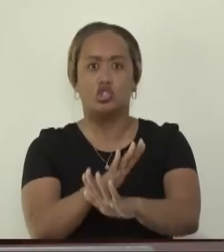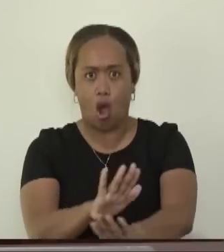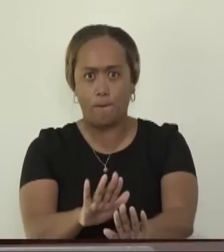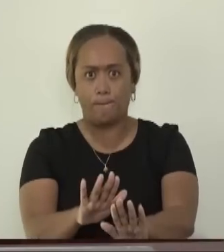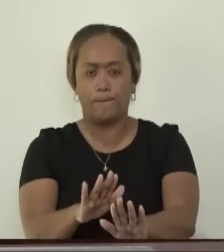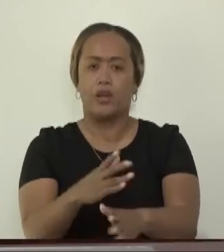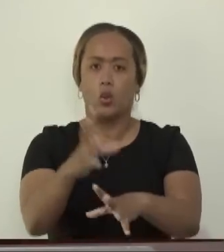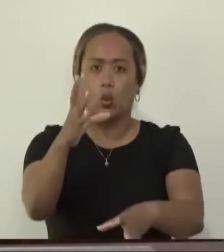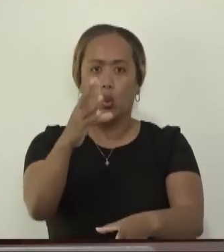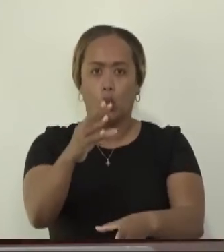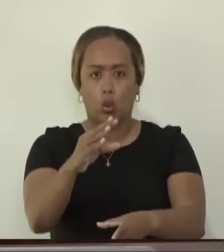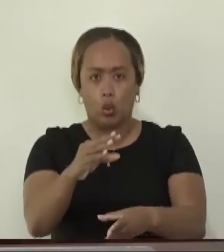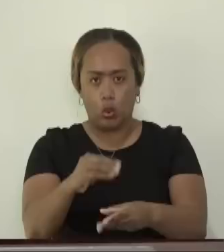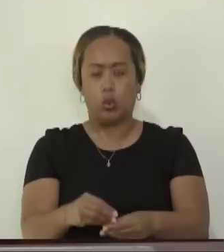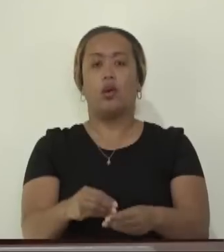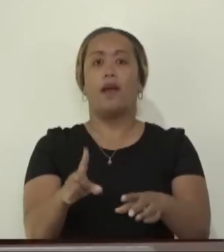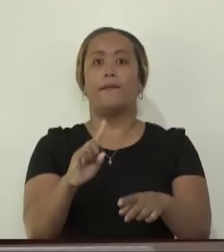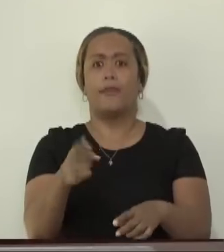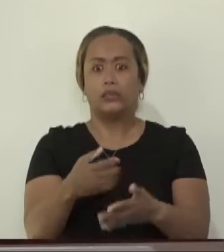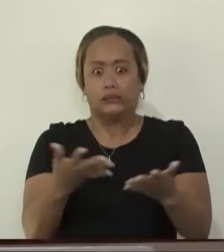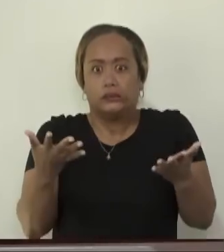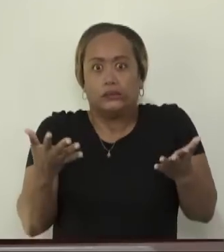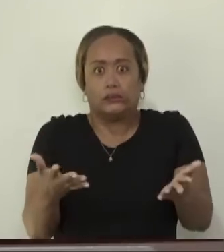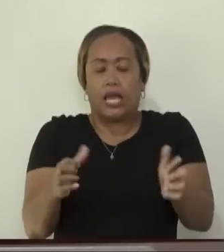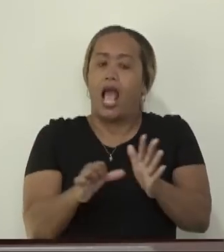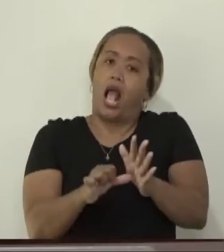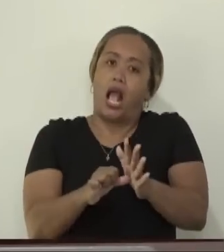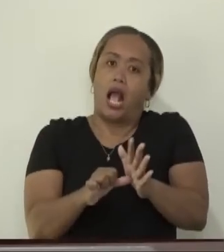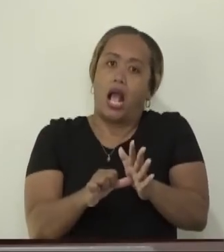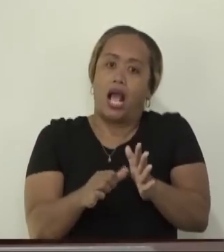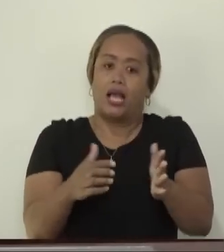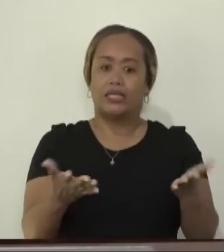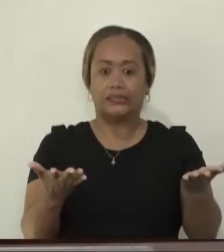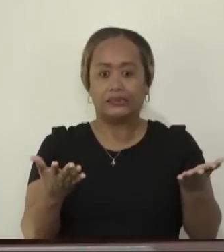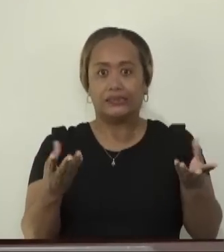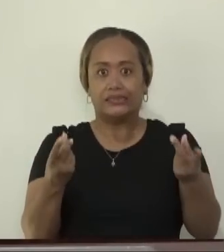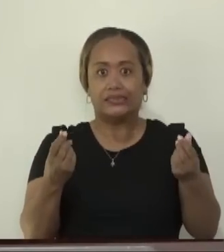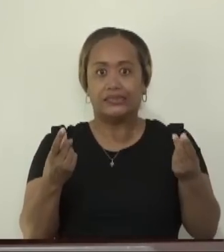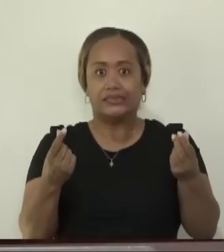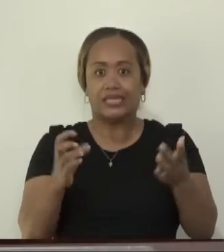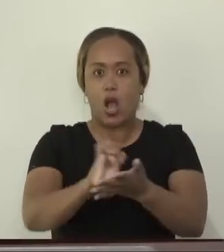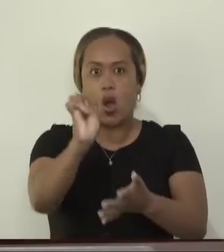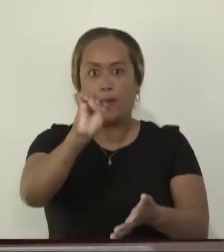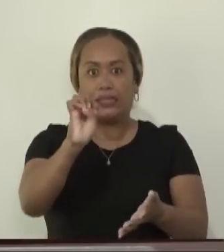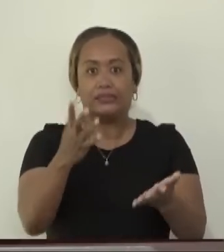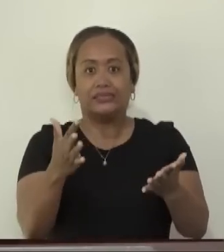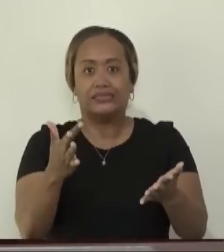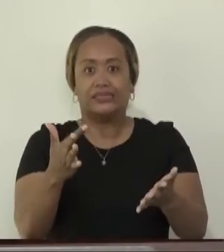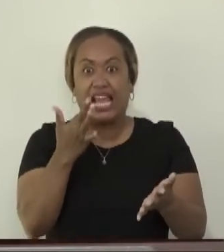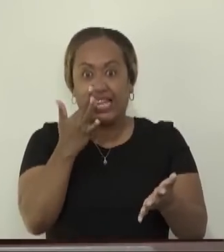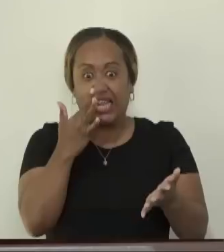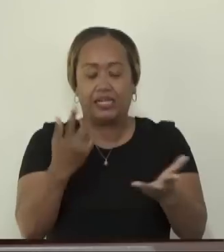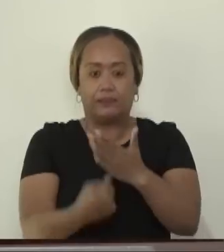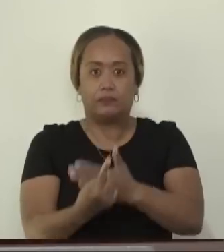complete shutdown brought unprecedented hardship to our people. In